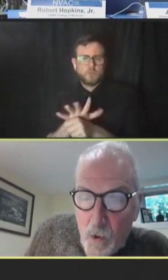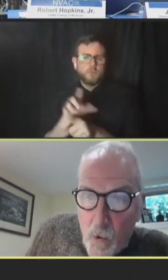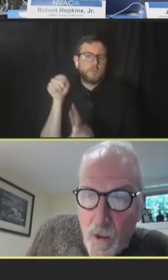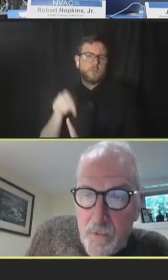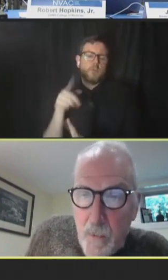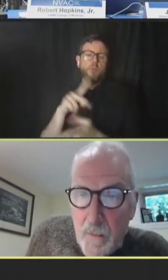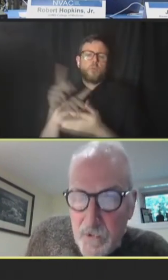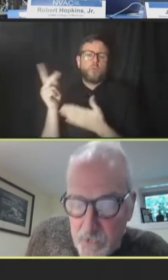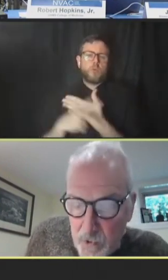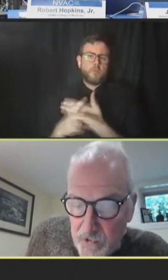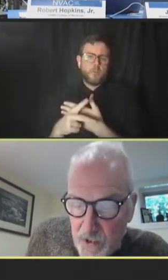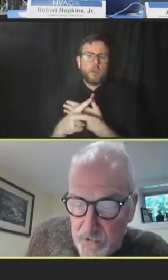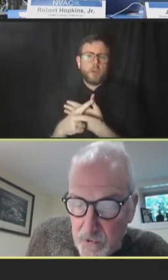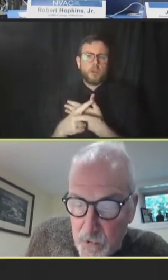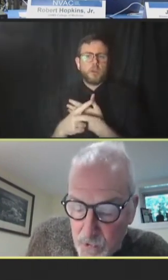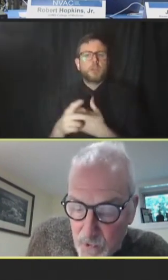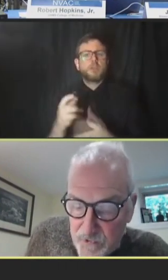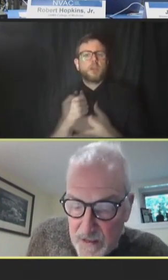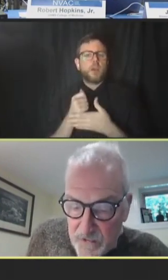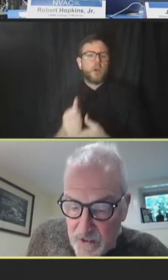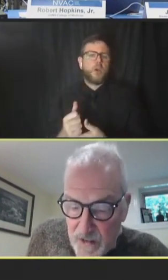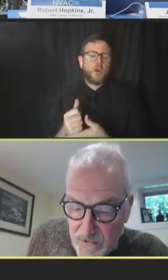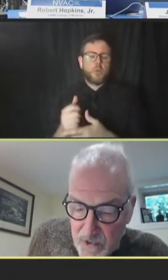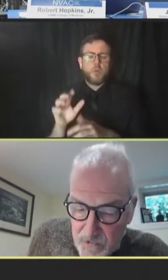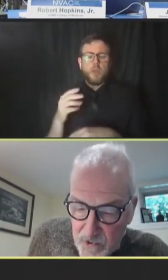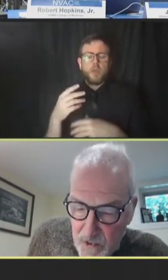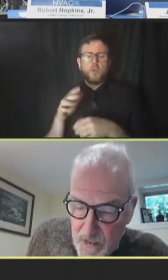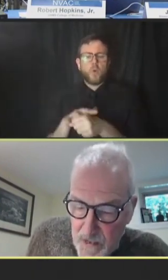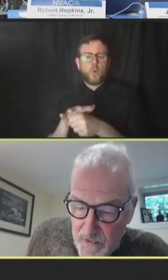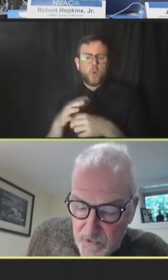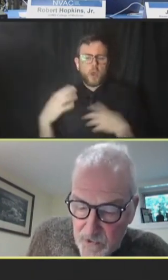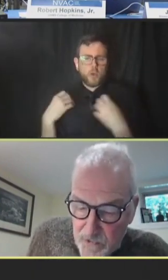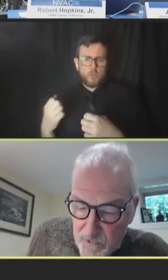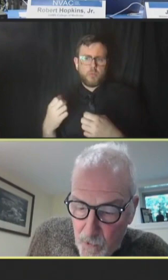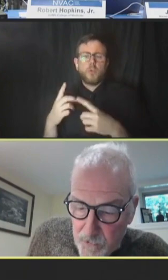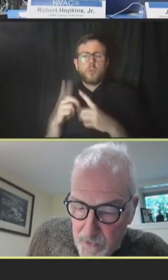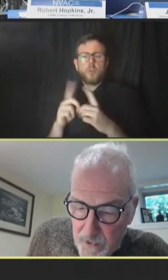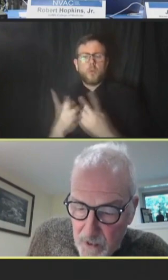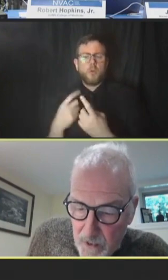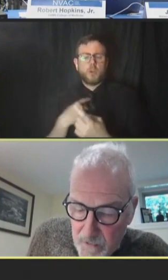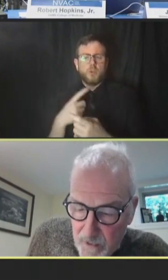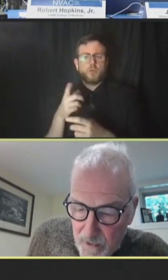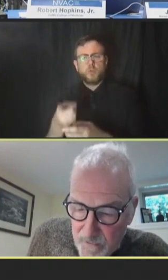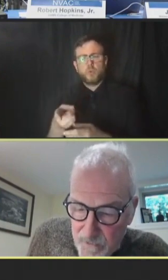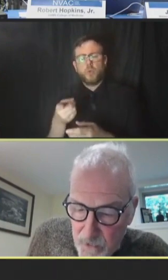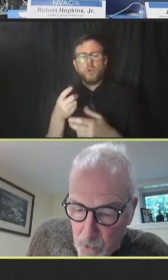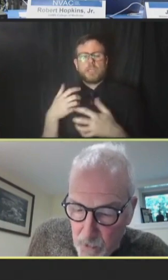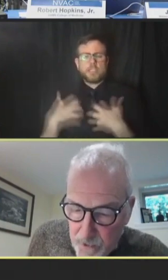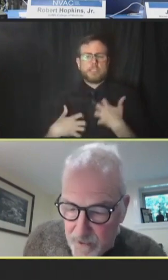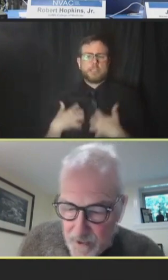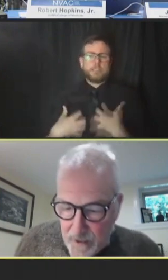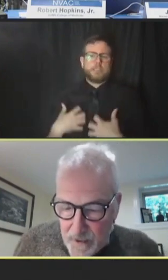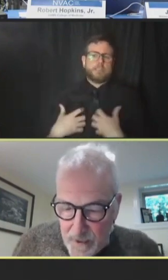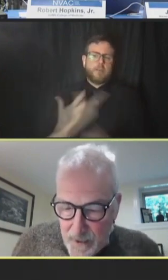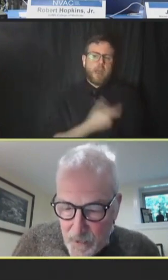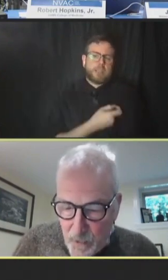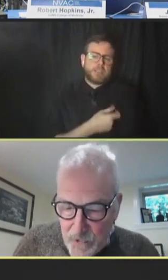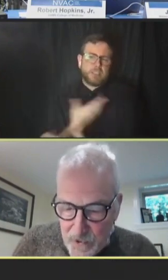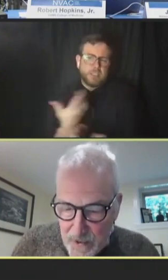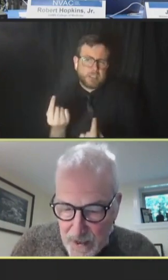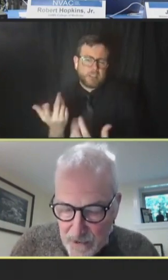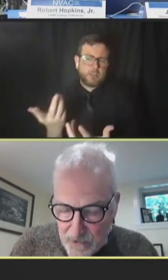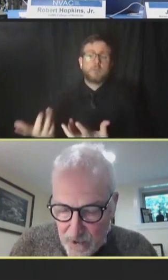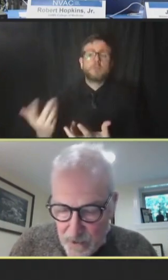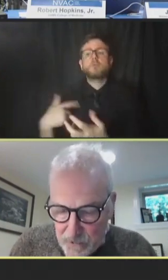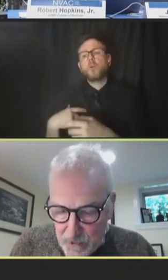equipping local health departments to address vaccine hesitancy. This has, of course, been fueled in